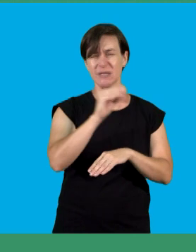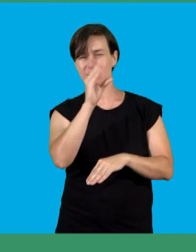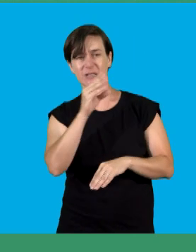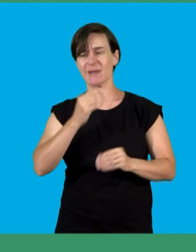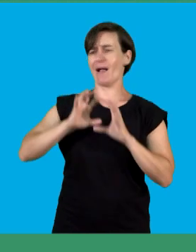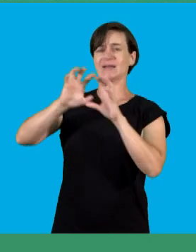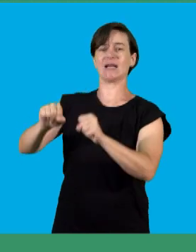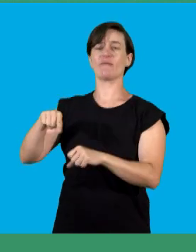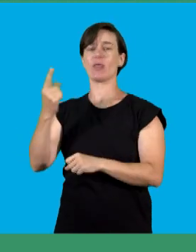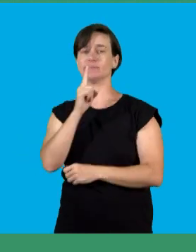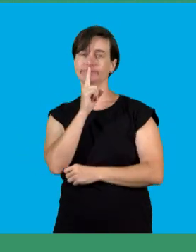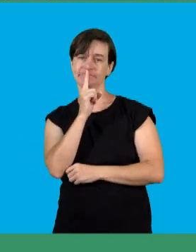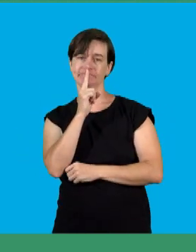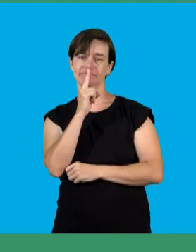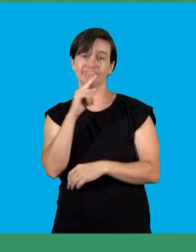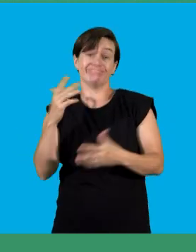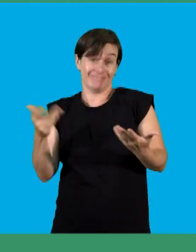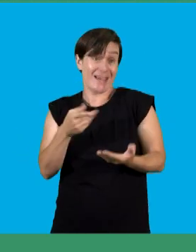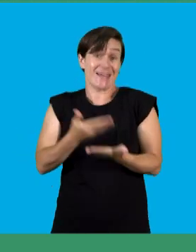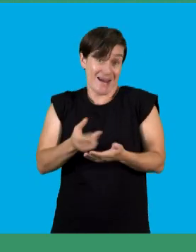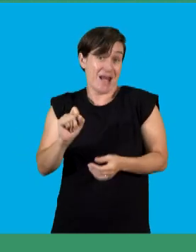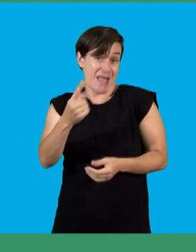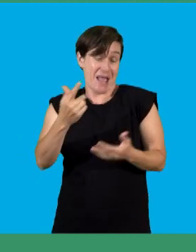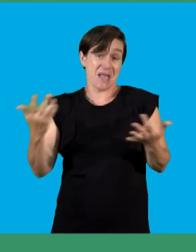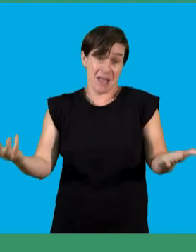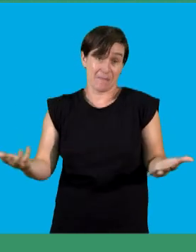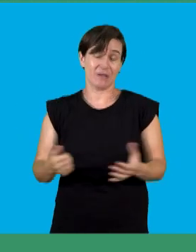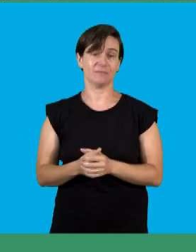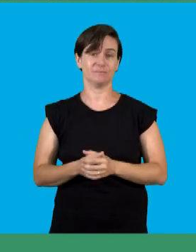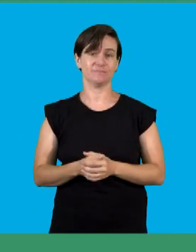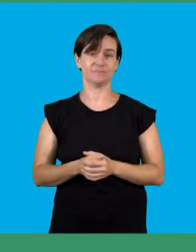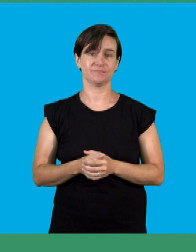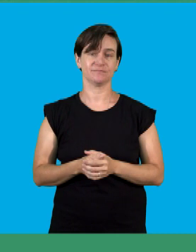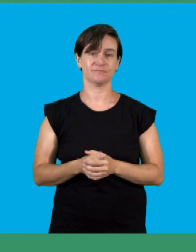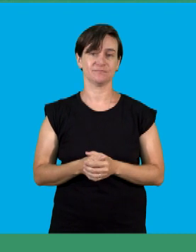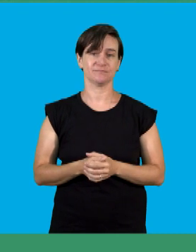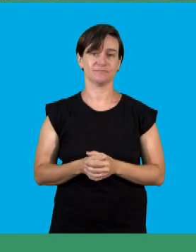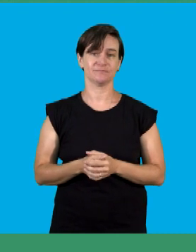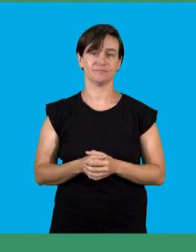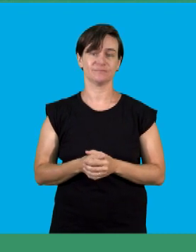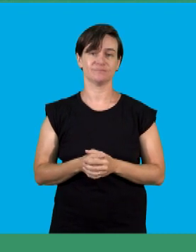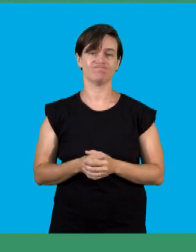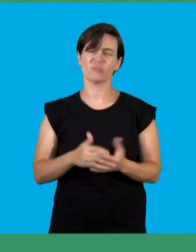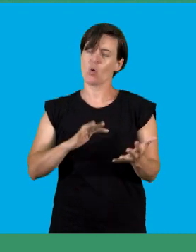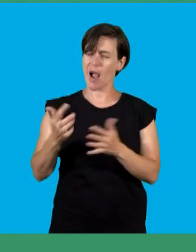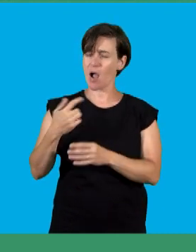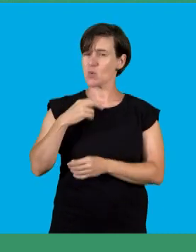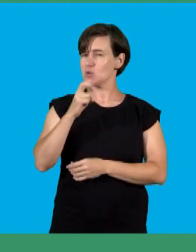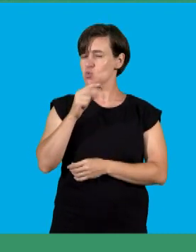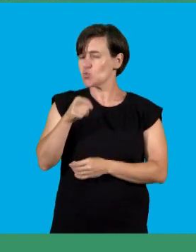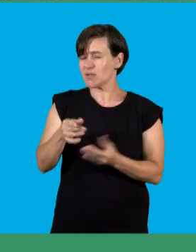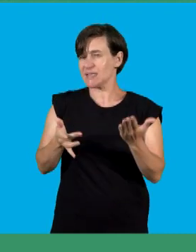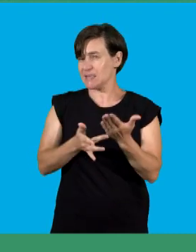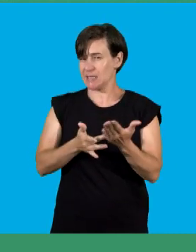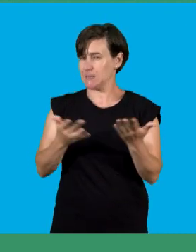can also be a good thing, but also a bad thing. But now let's stick more to what? To the application. How do we apply